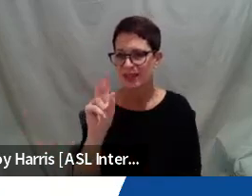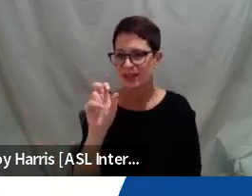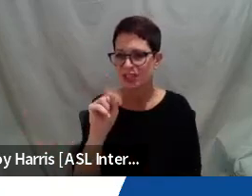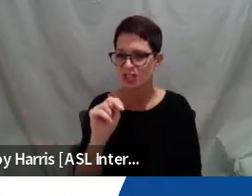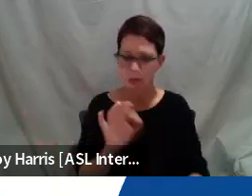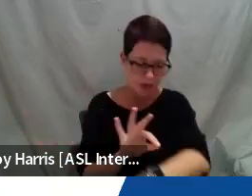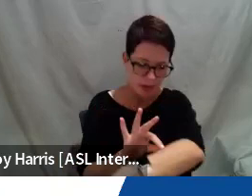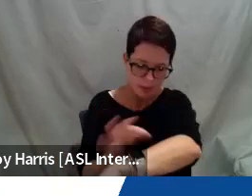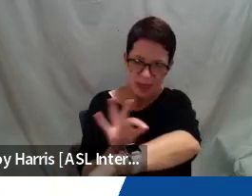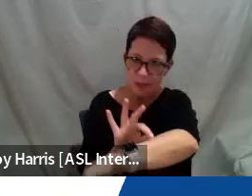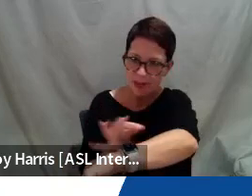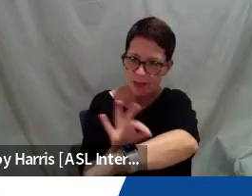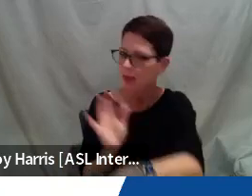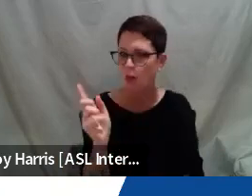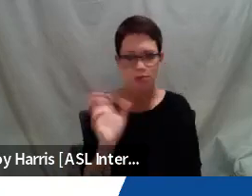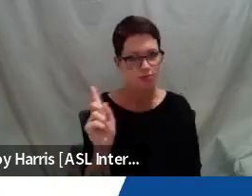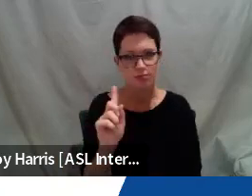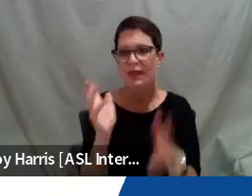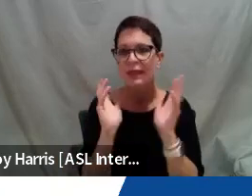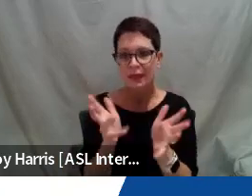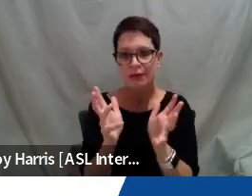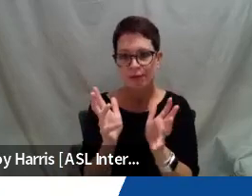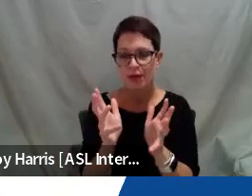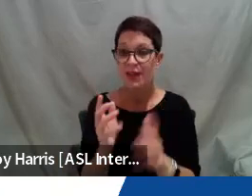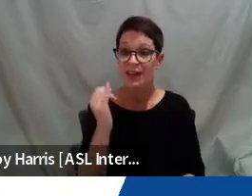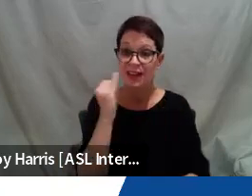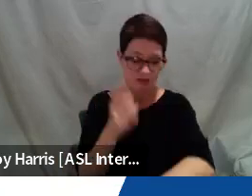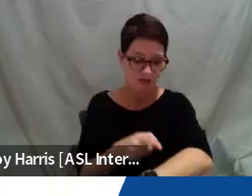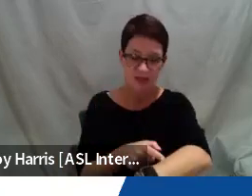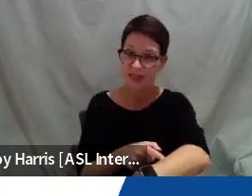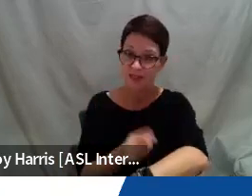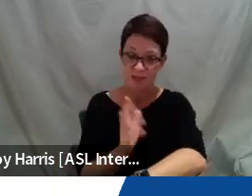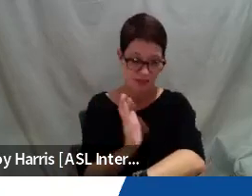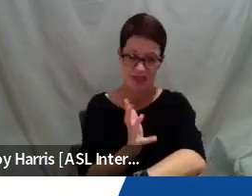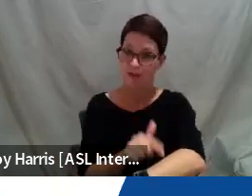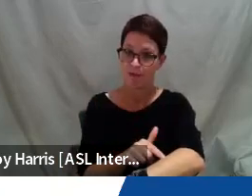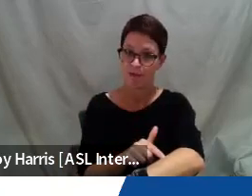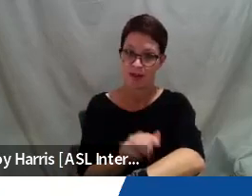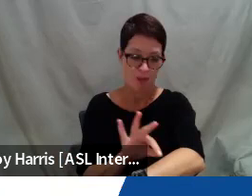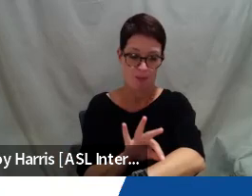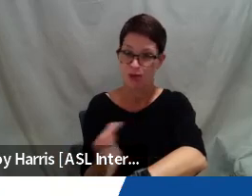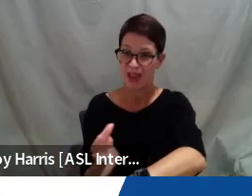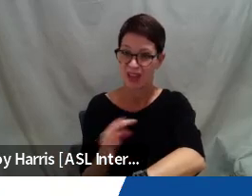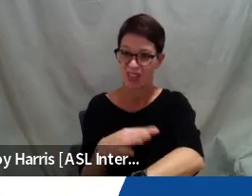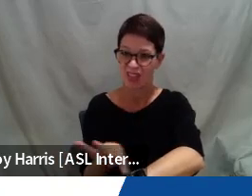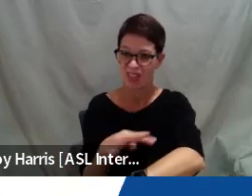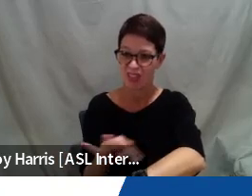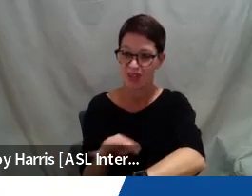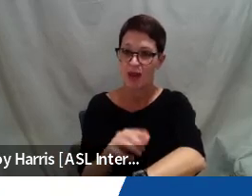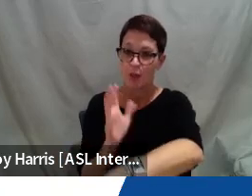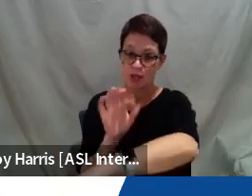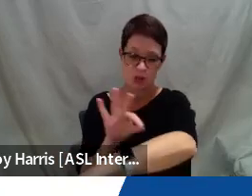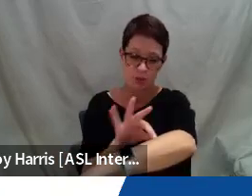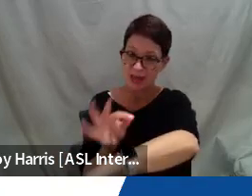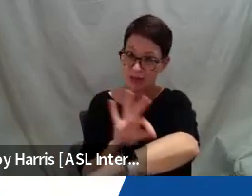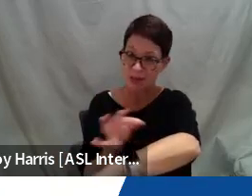them, but it's essential that you don't break the blisters and to leave them alone, because by messing with the blisters, you